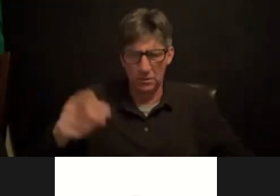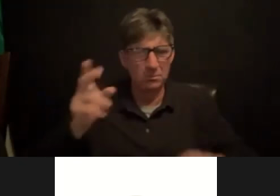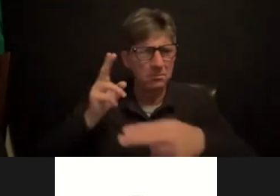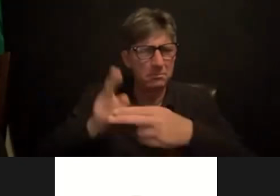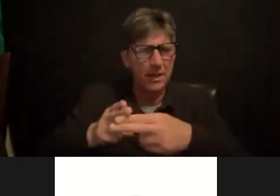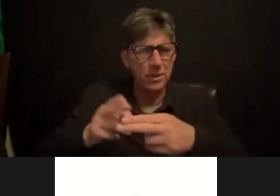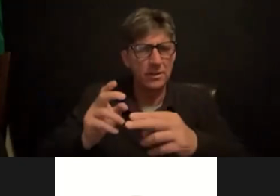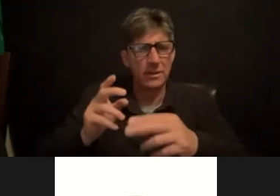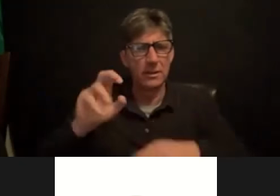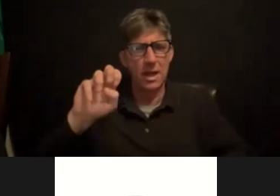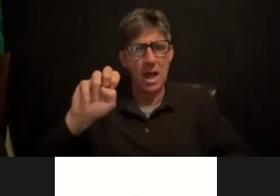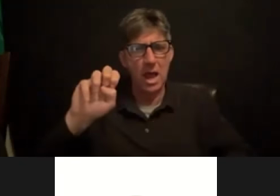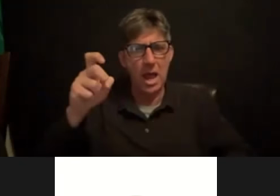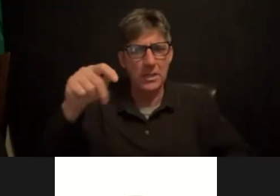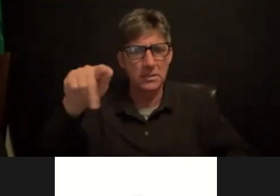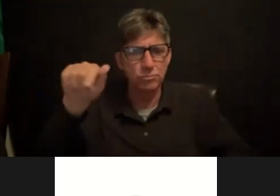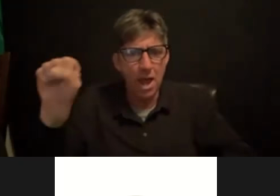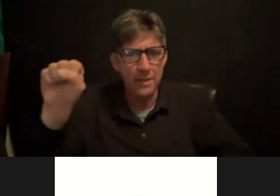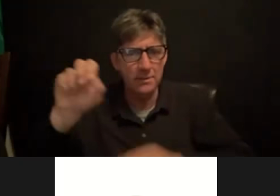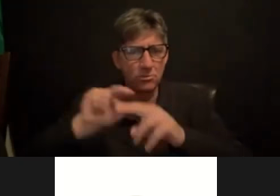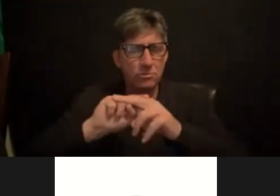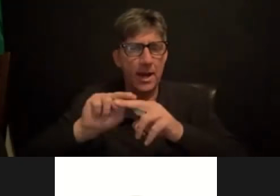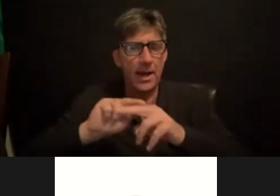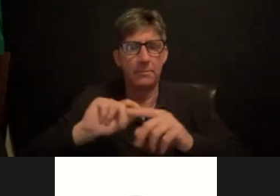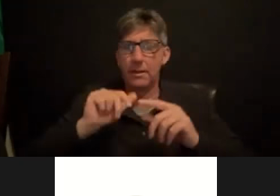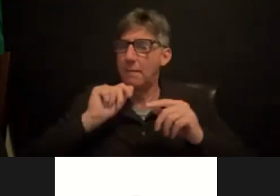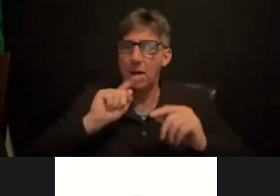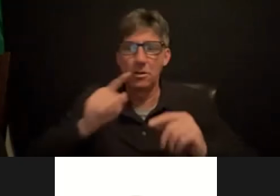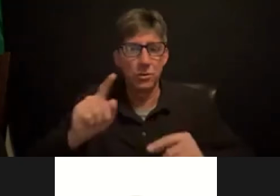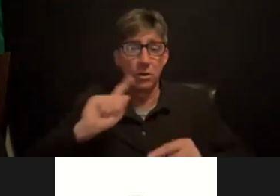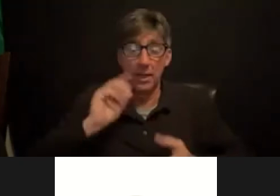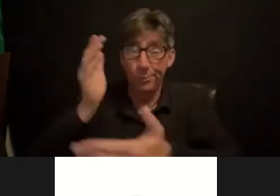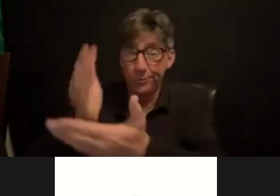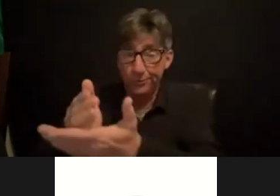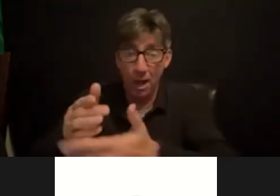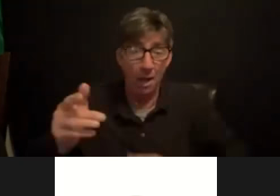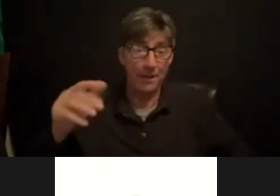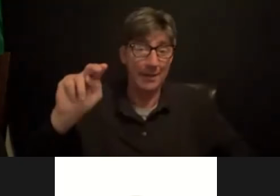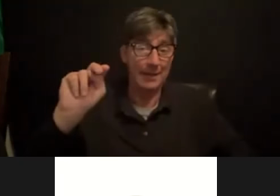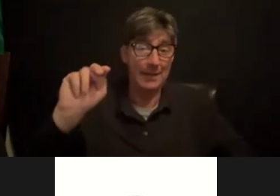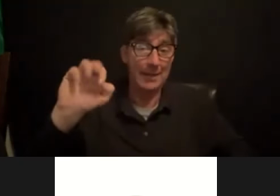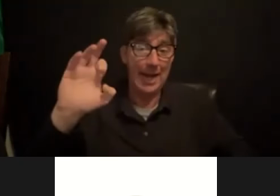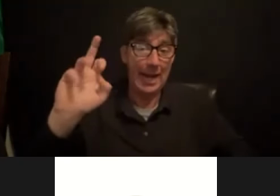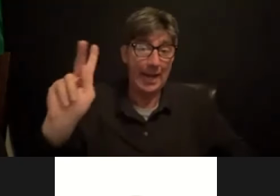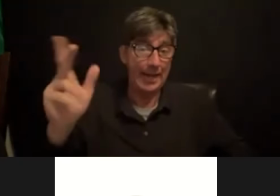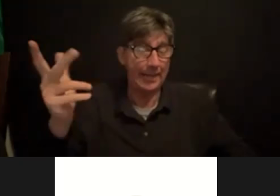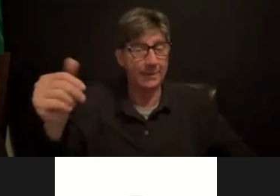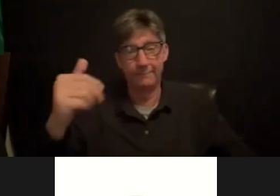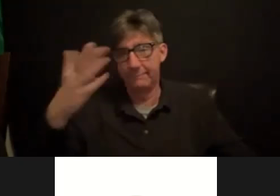that will be leaving, but I'm not even sure if that's even gonna stop at our stop, just because sometimes that skips us too. So